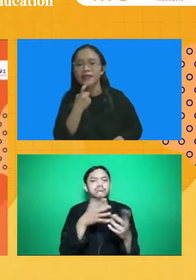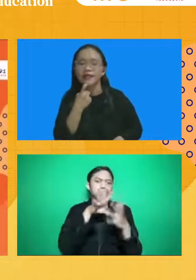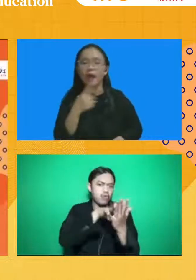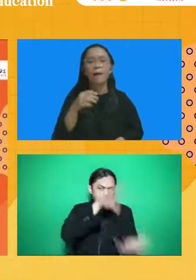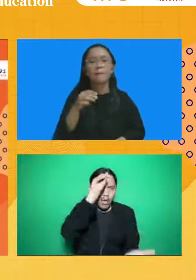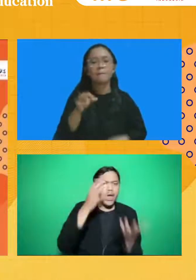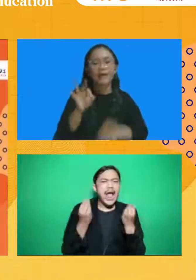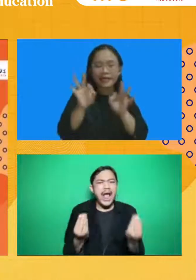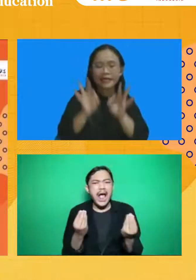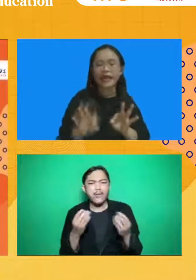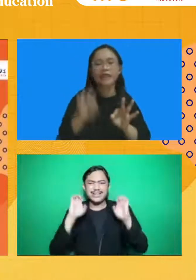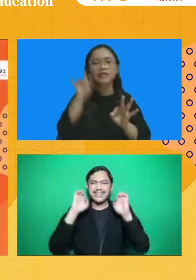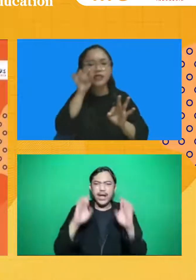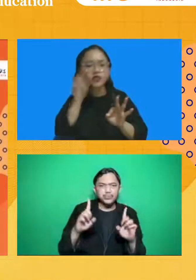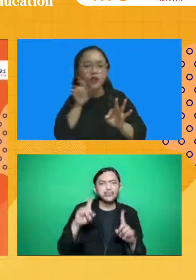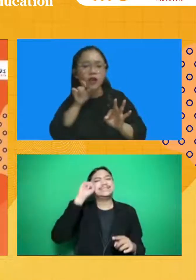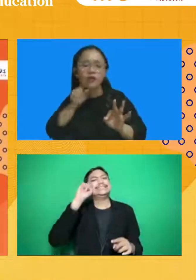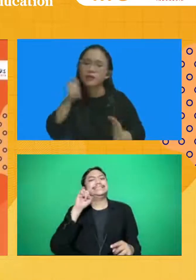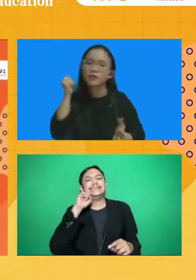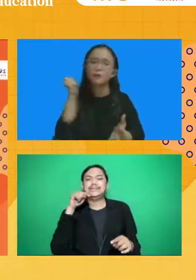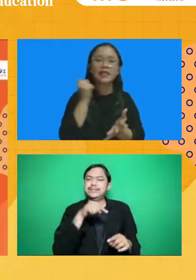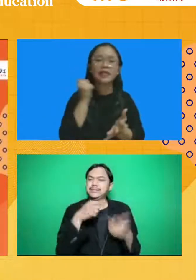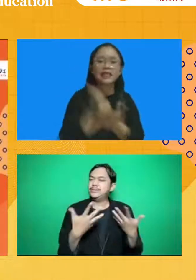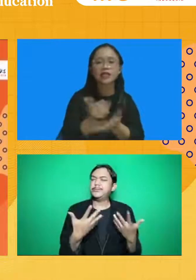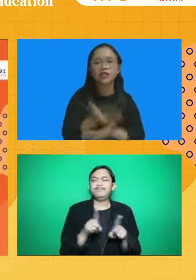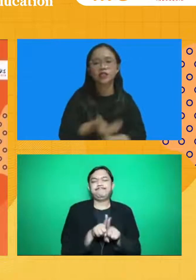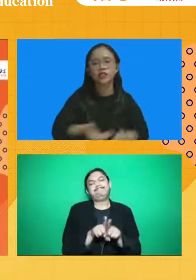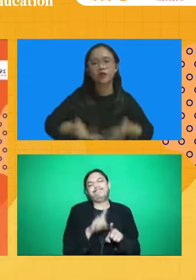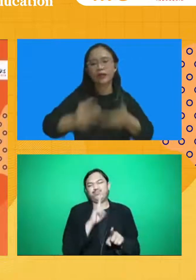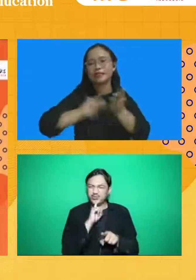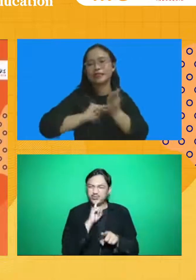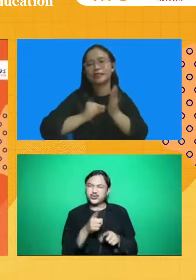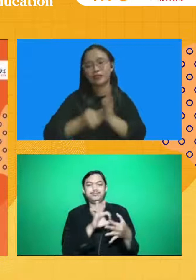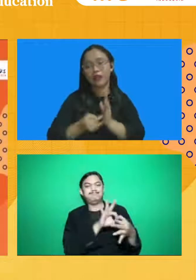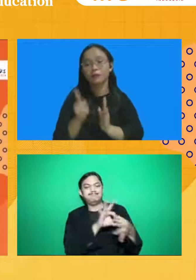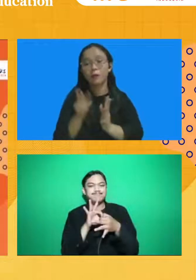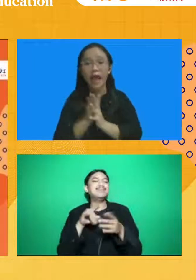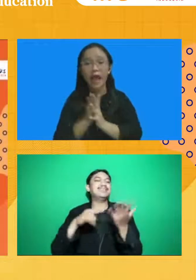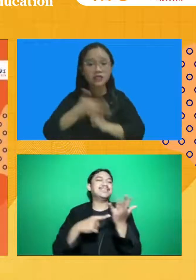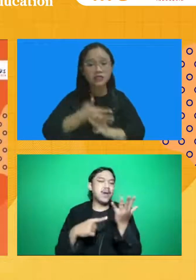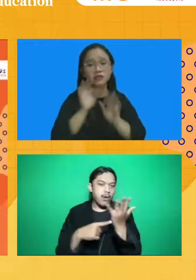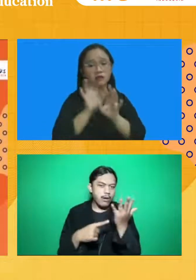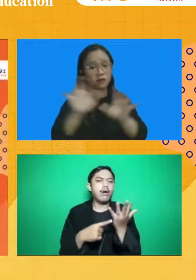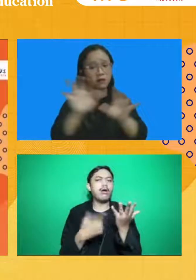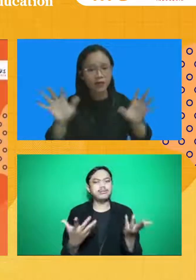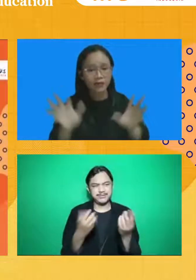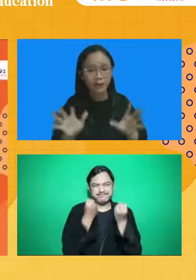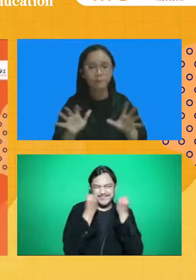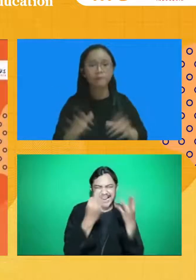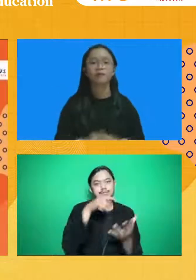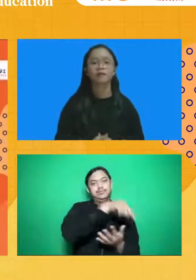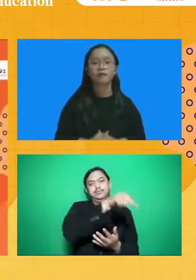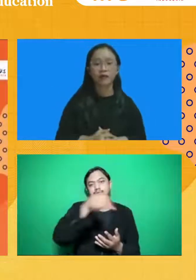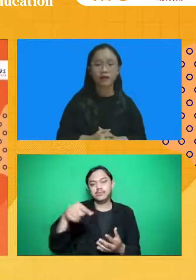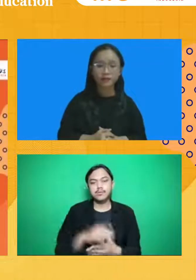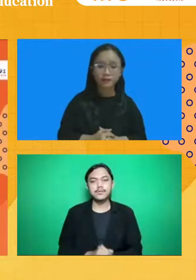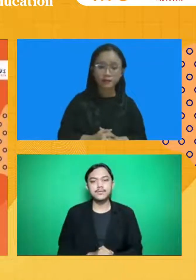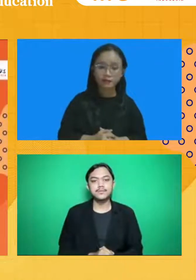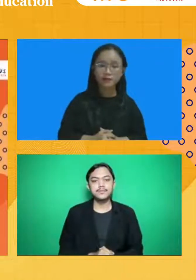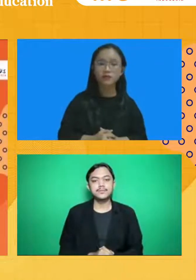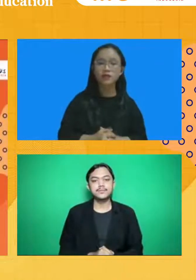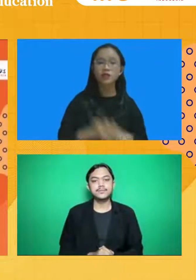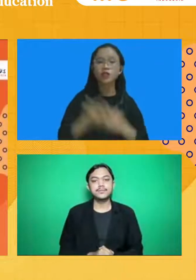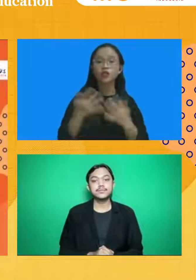in access. So in practice, due to that lack of understanding in this area, awareness of the importance of